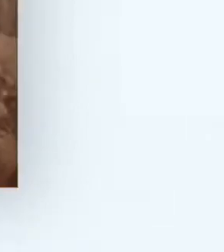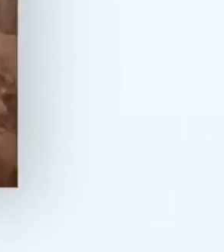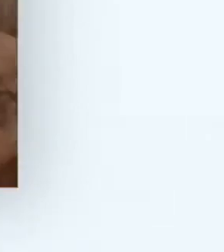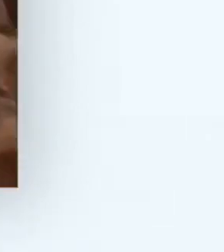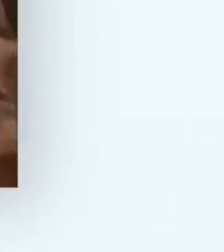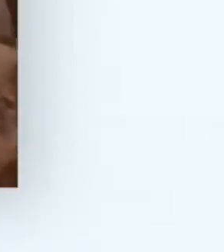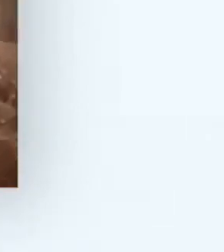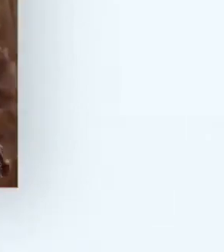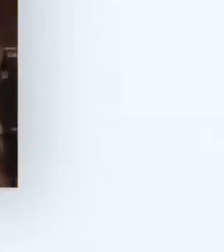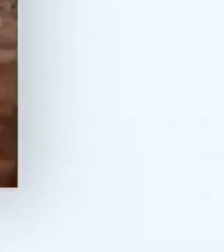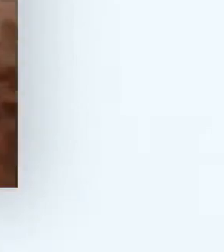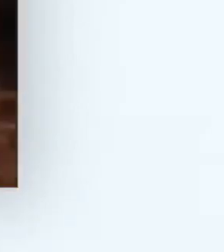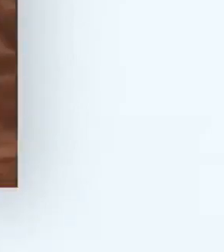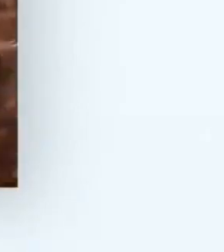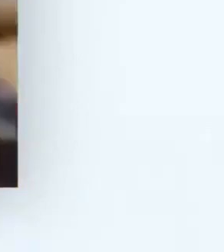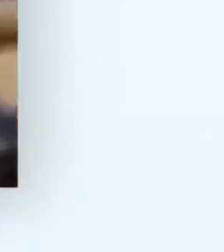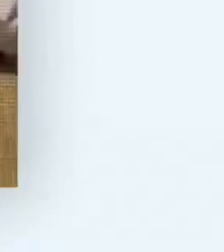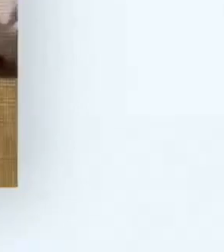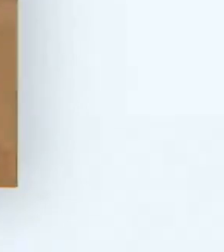And louder.